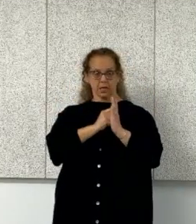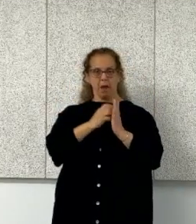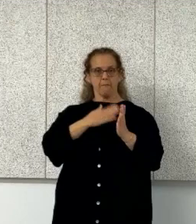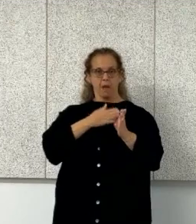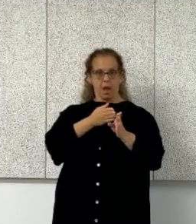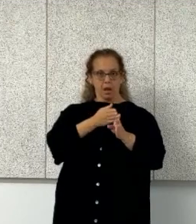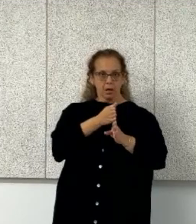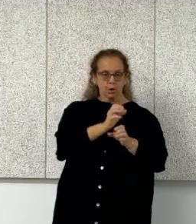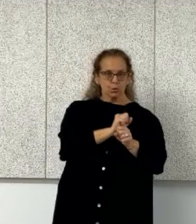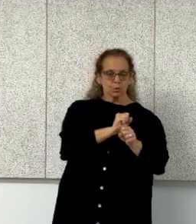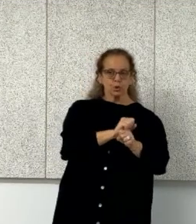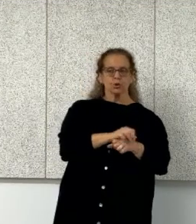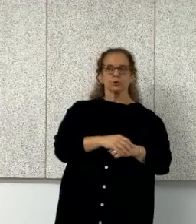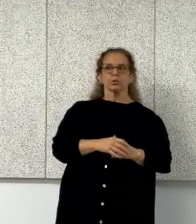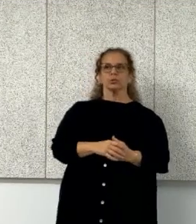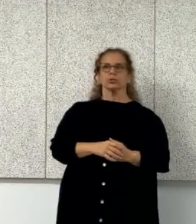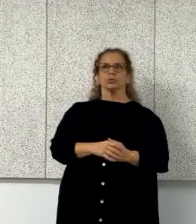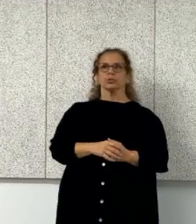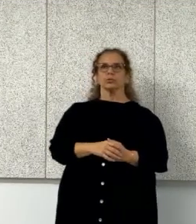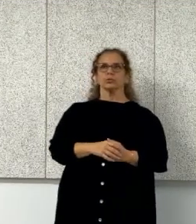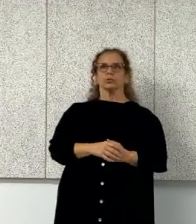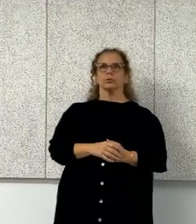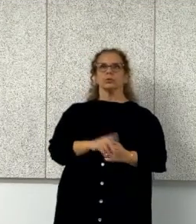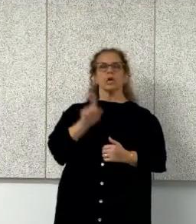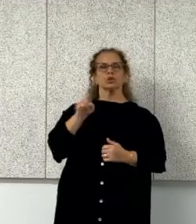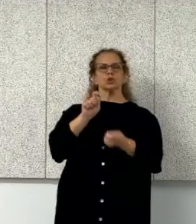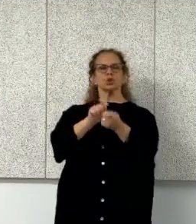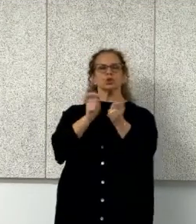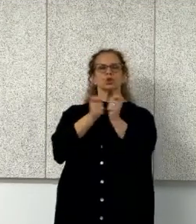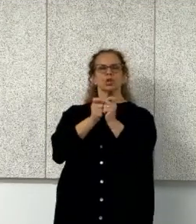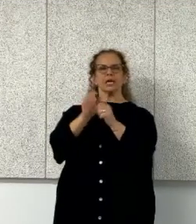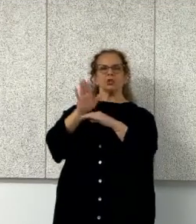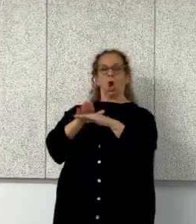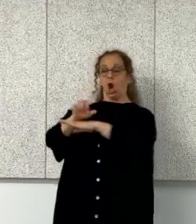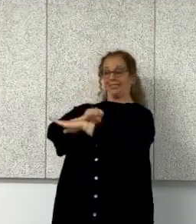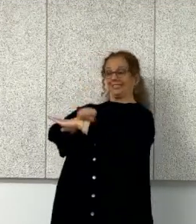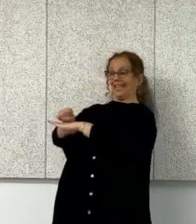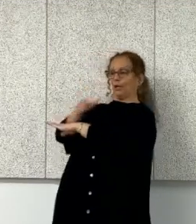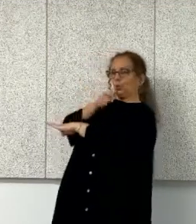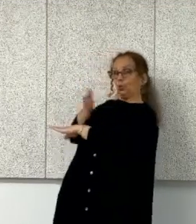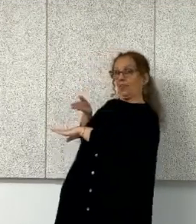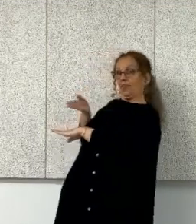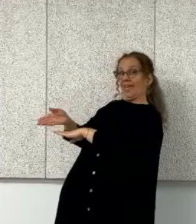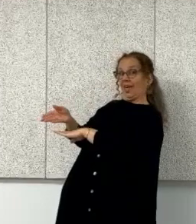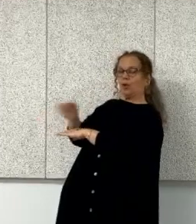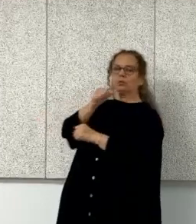is that just changing who's on stage is not enough in order to